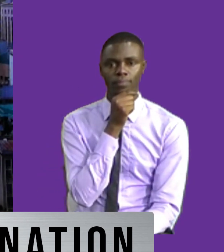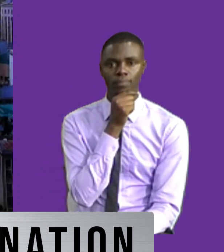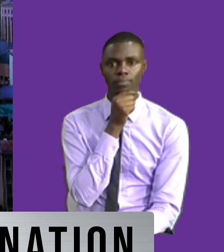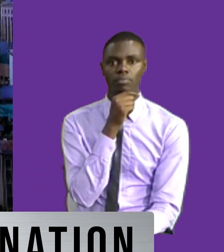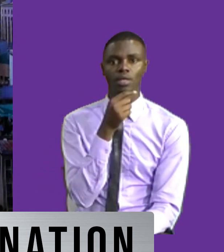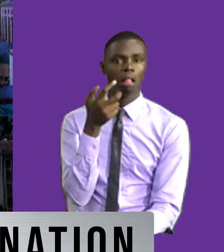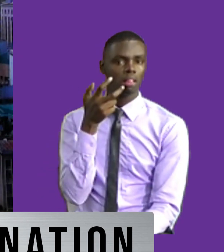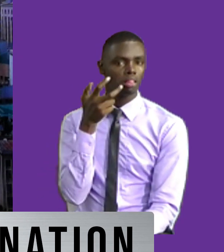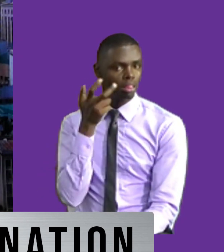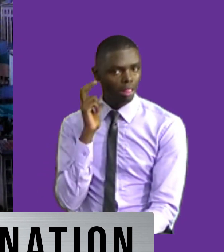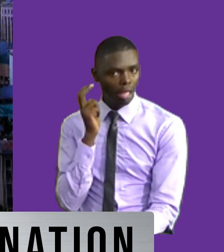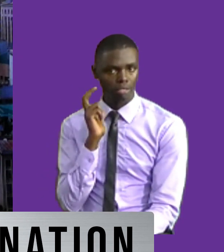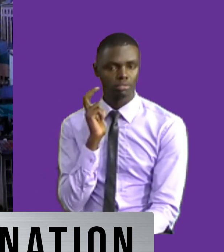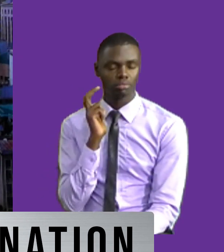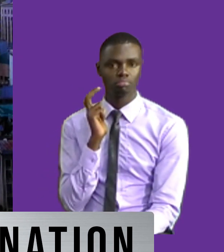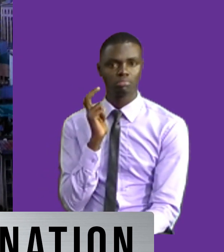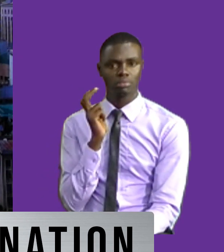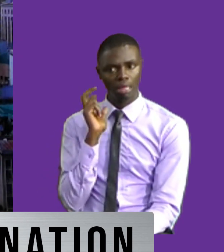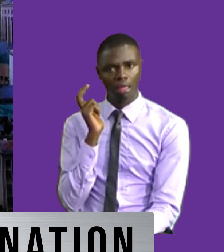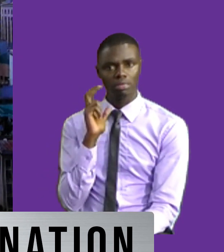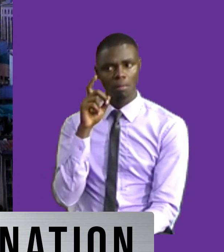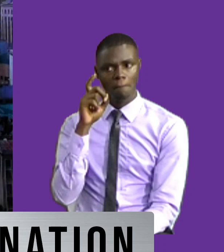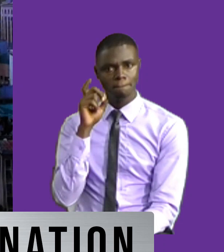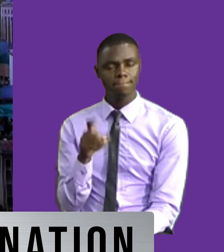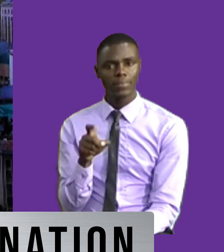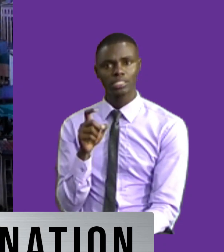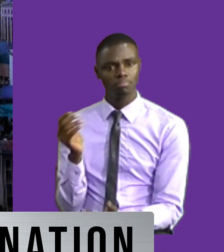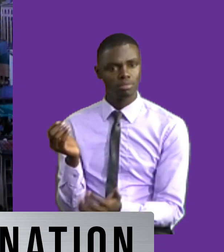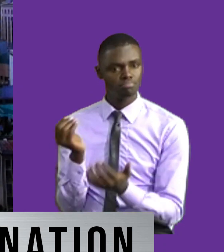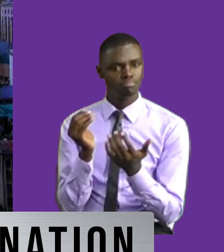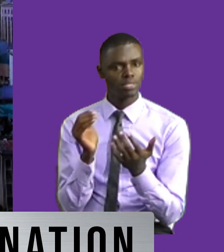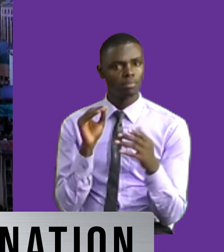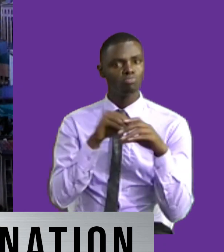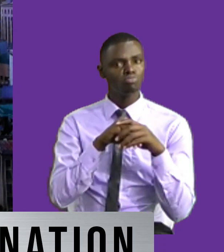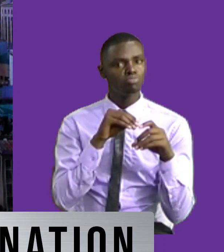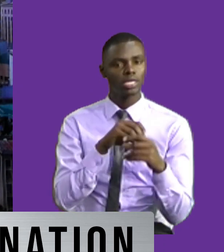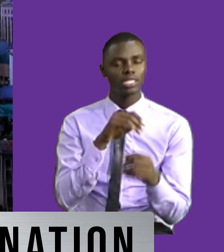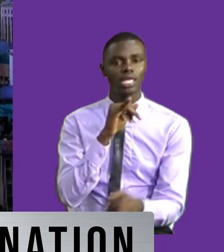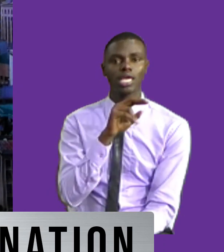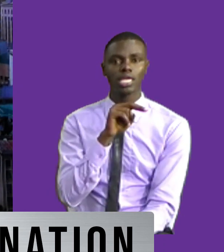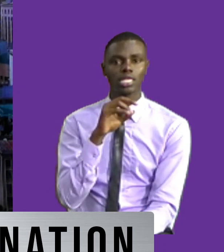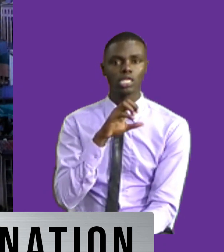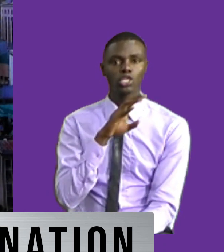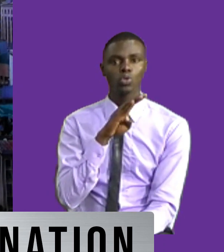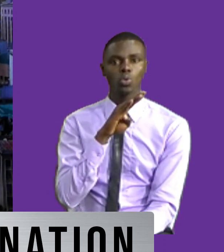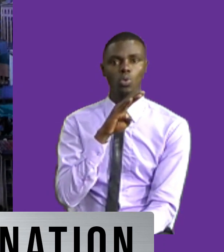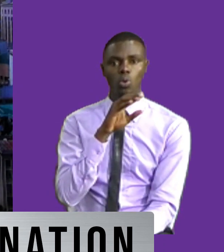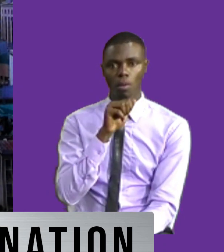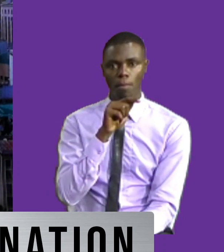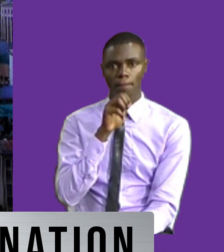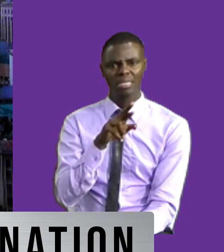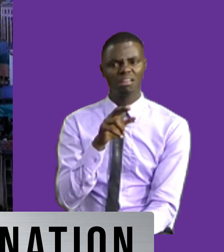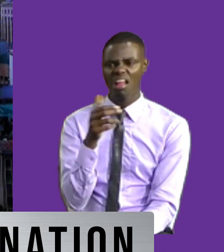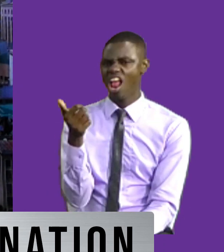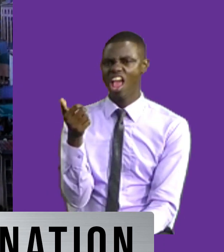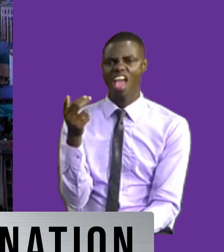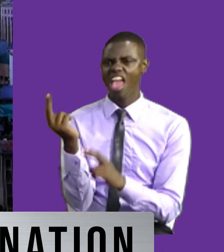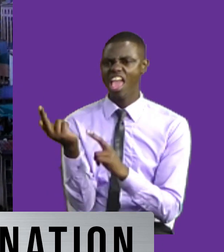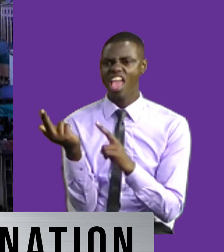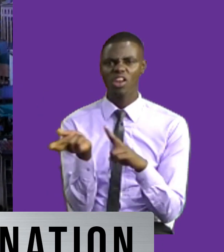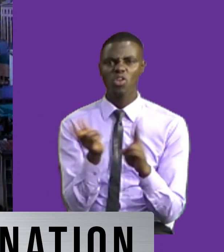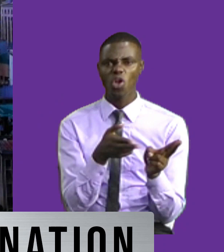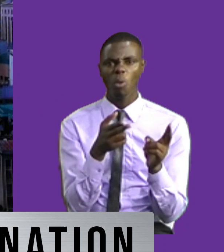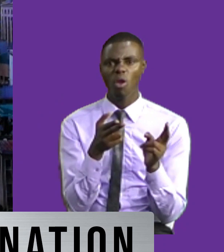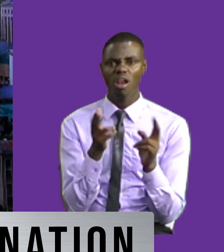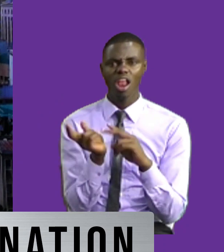the eggs that are supposed to be taken into the incubator are not any eggs. They are supposed to have